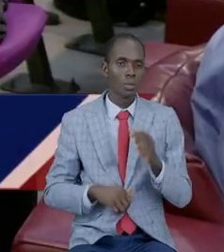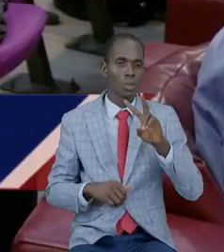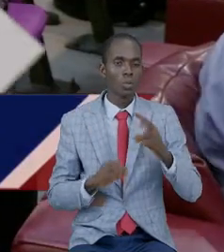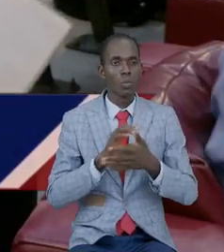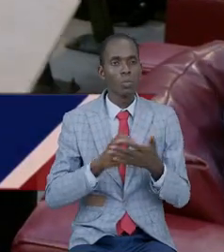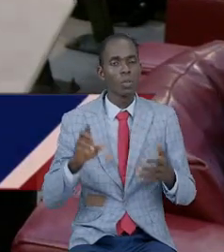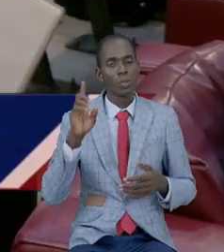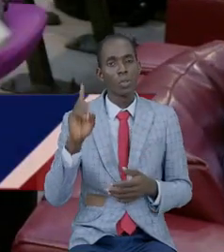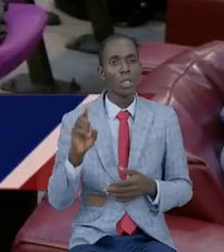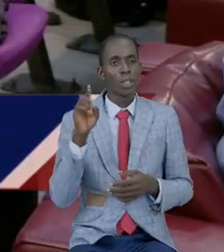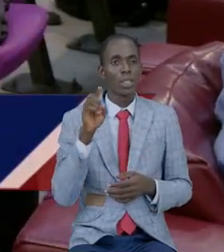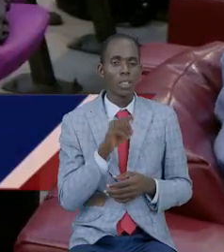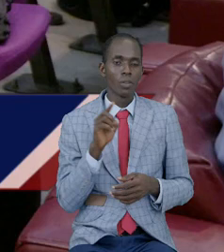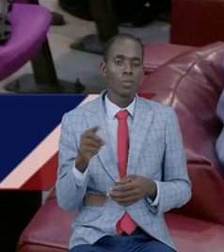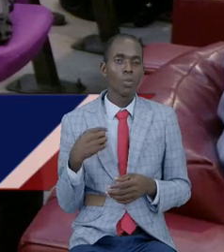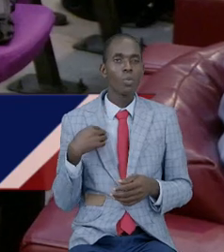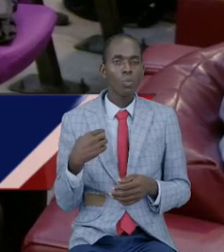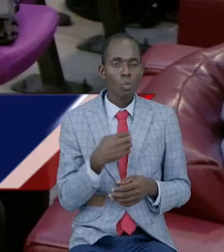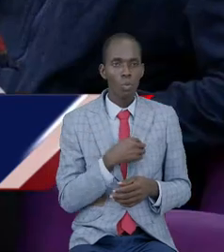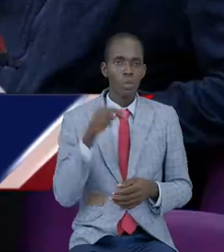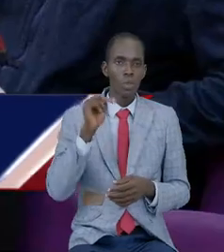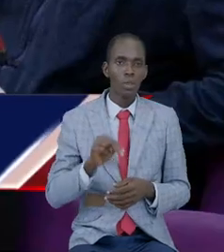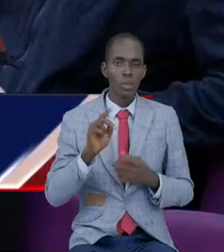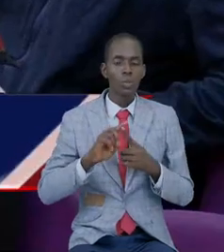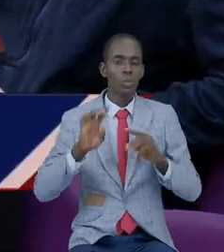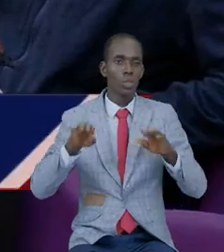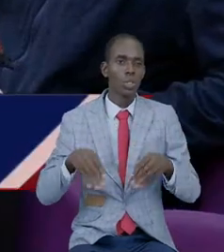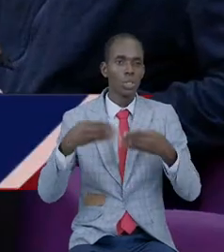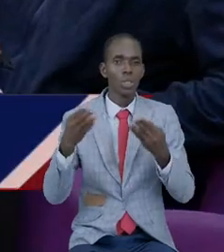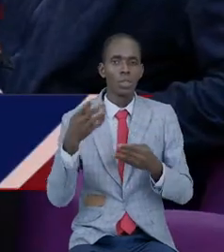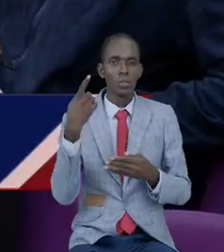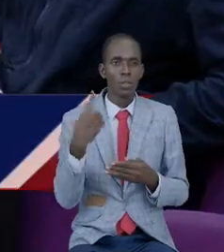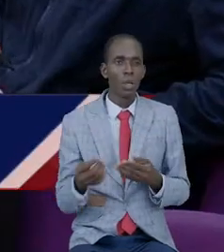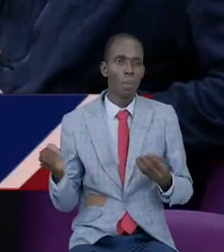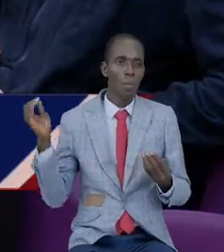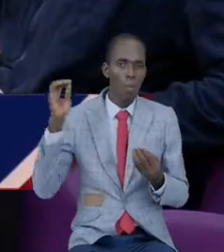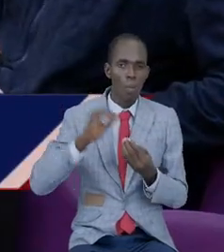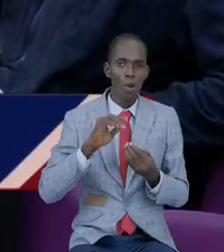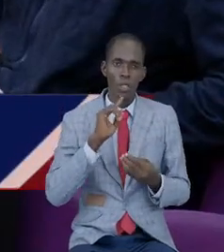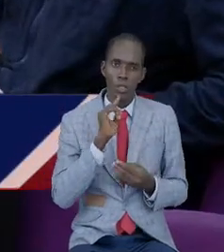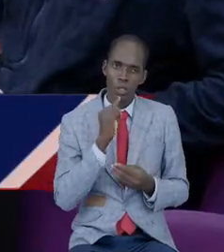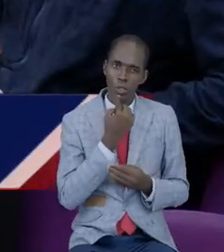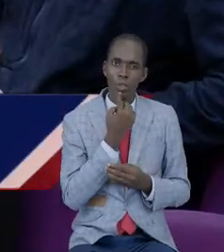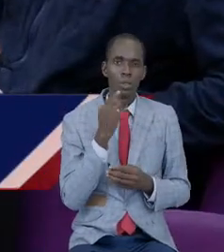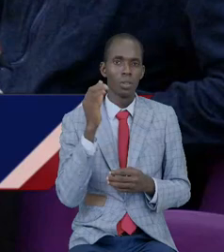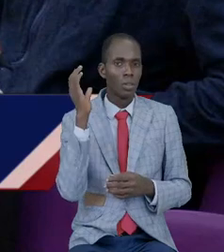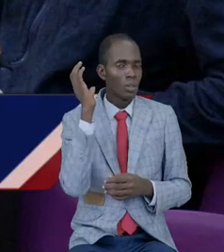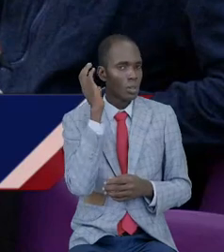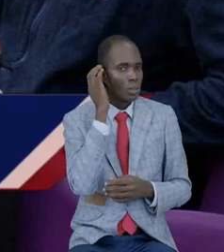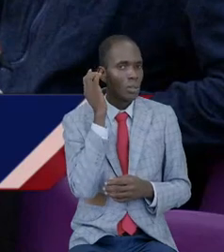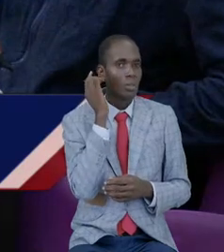1 therefore we ought to give the more honest heat to the